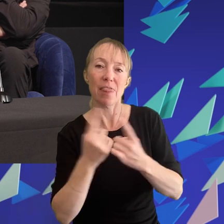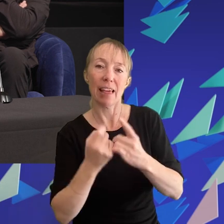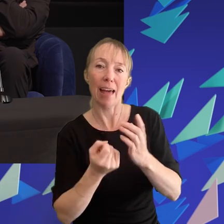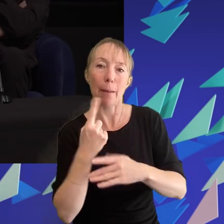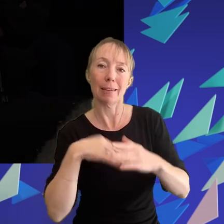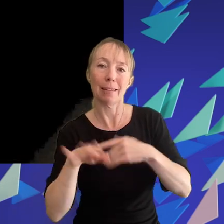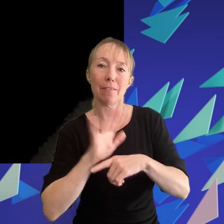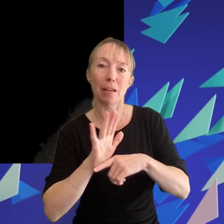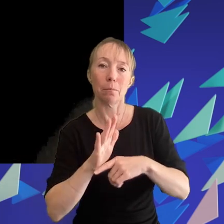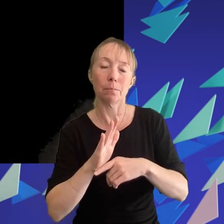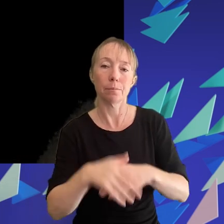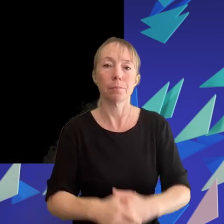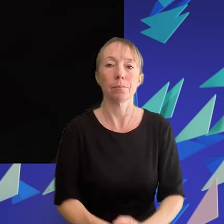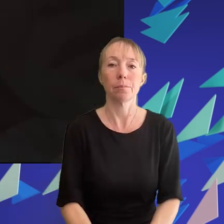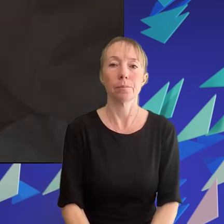clip, please.